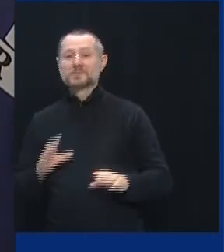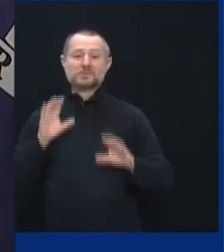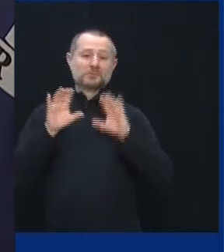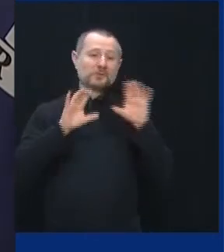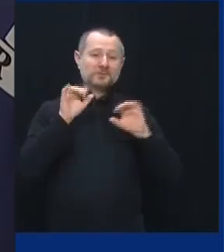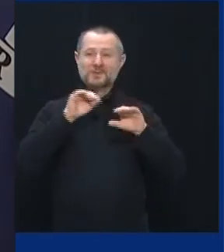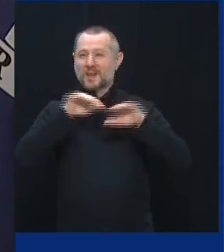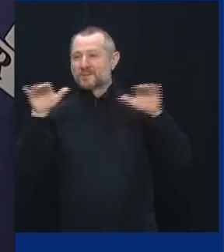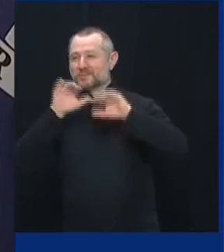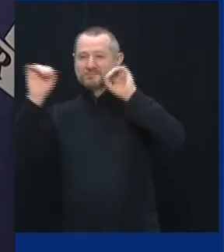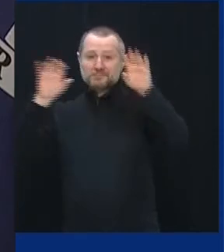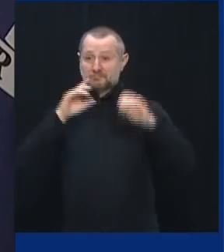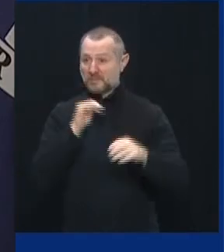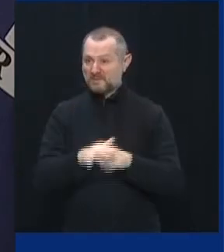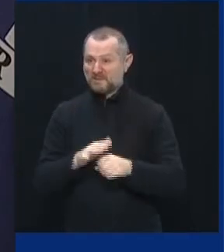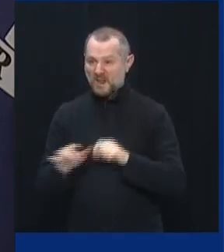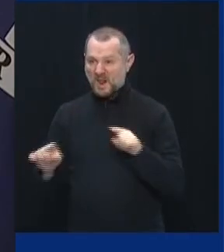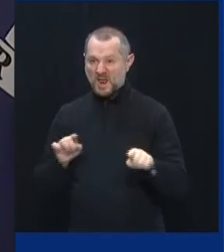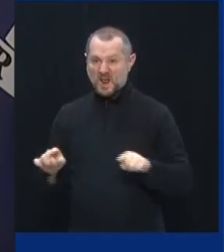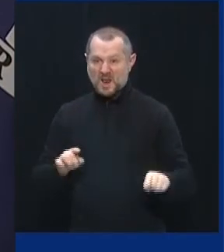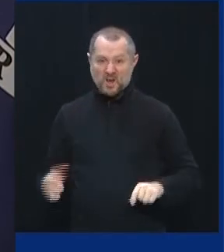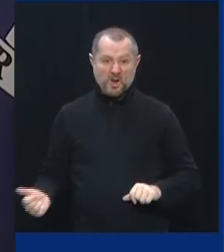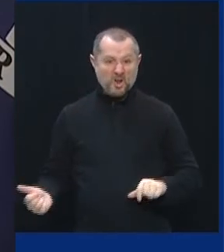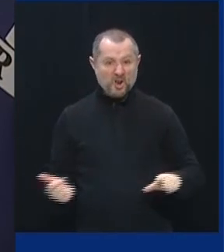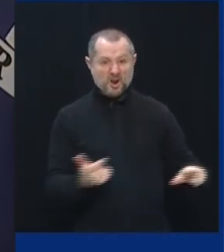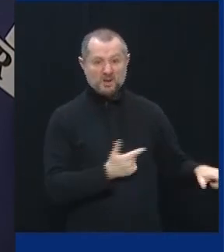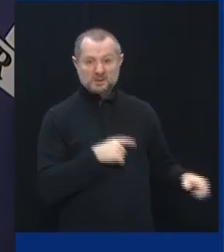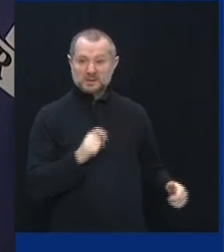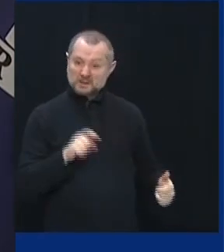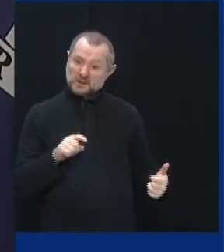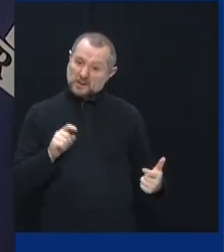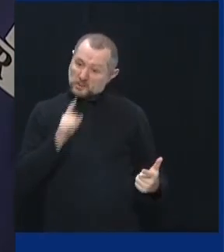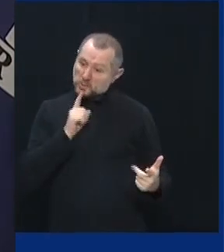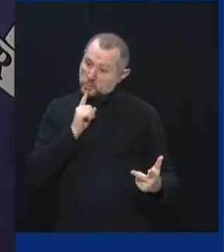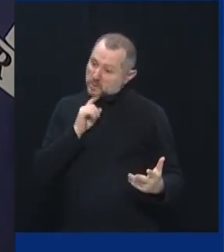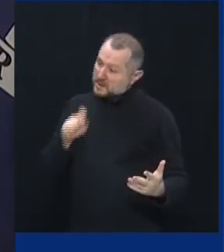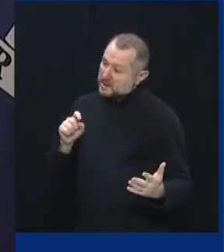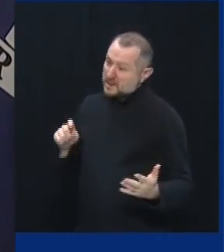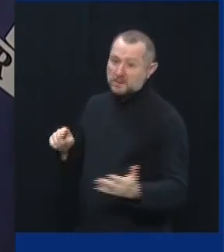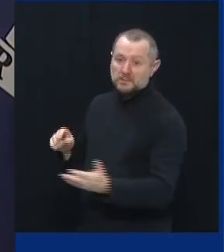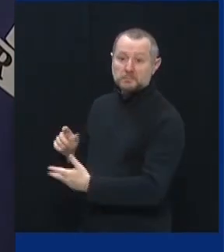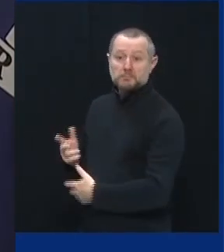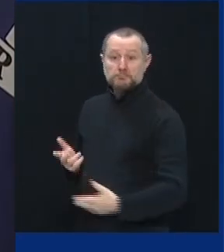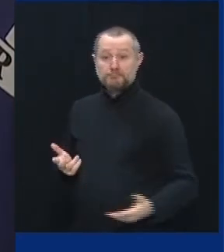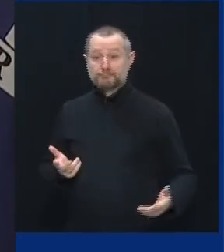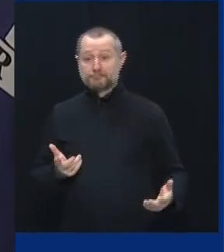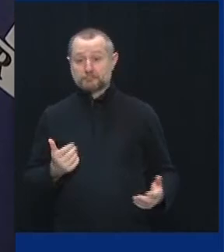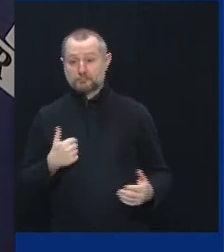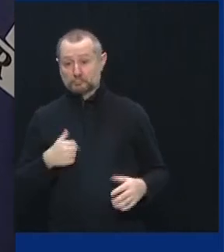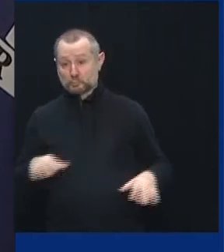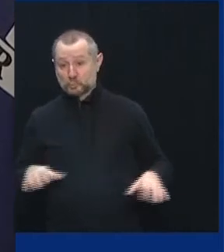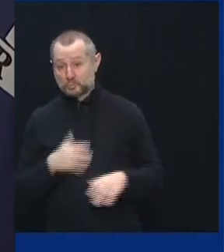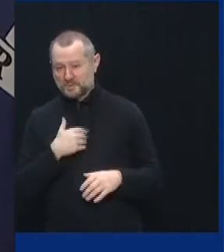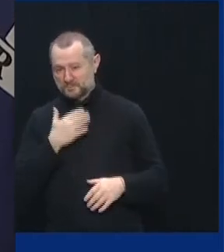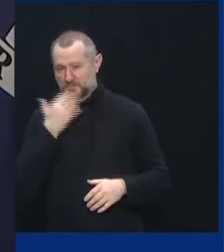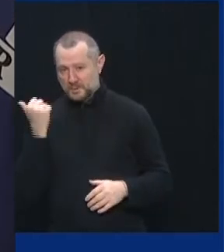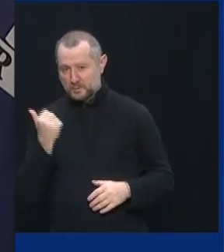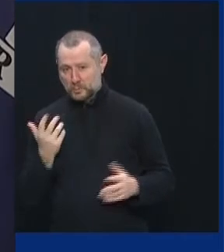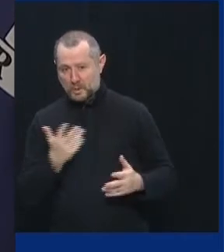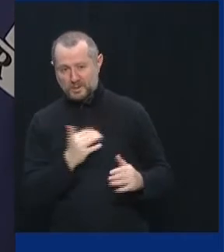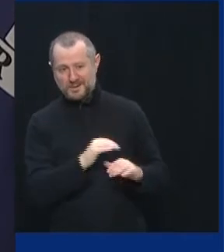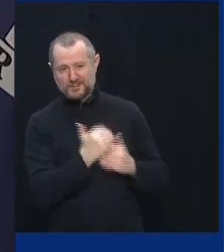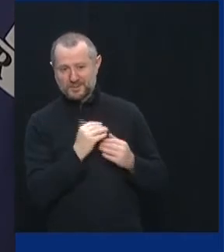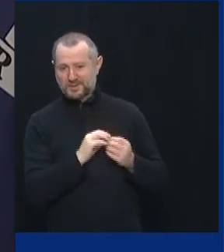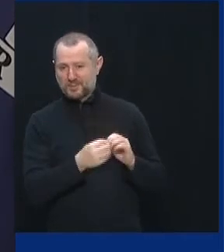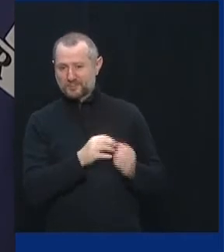It's all true. You do the best you can with what you have, but let's recognize the